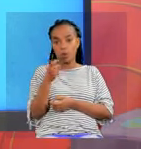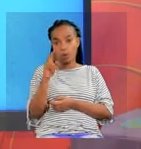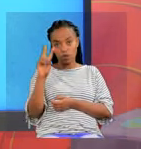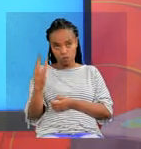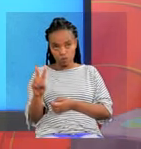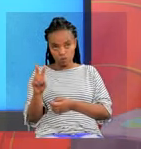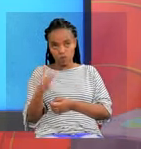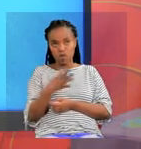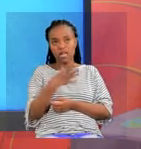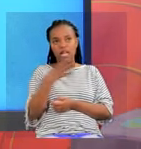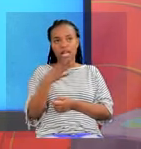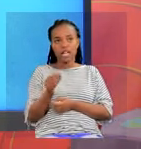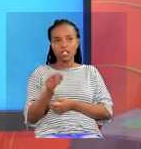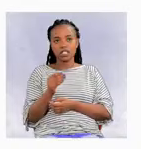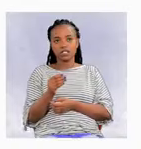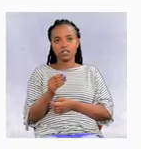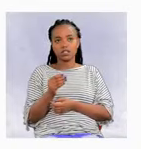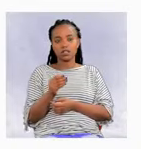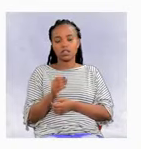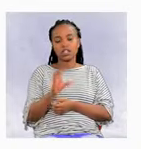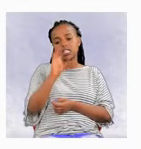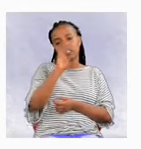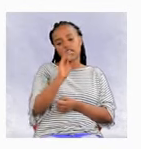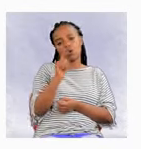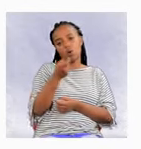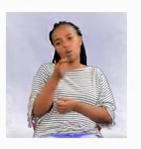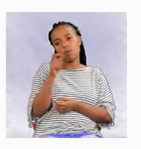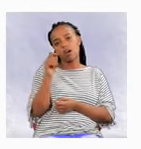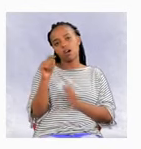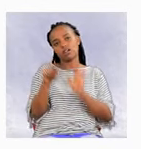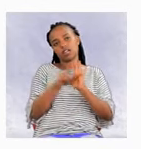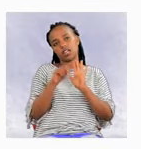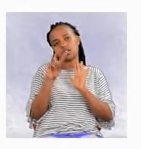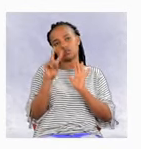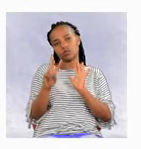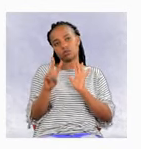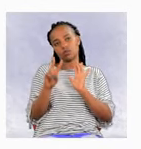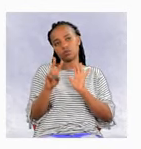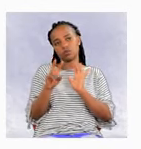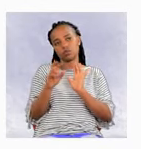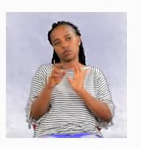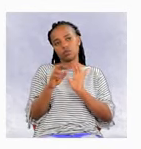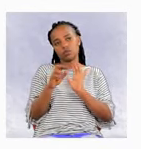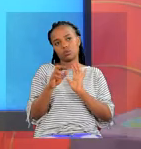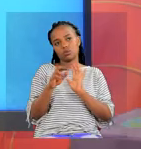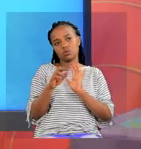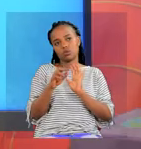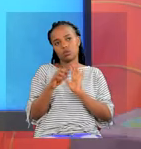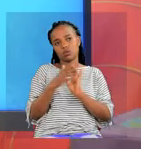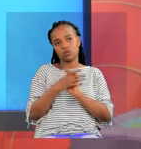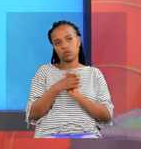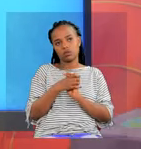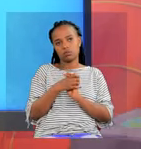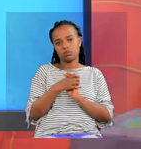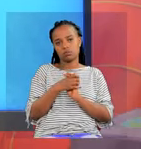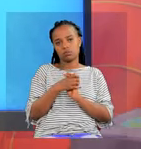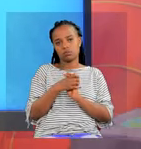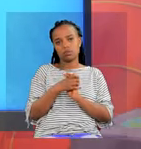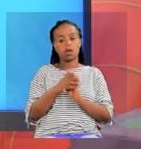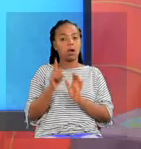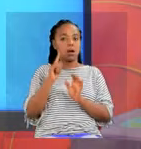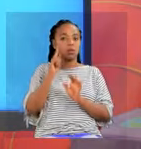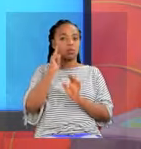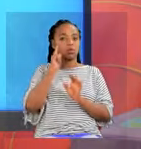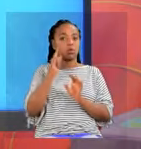2 and 0 comma 2, roughly sketching 0 comma 2. I'm not simply